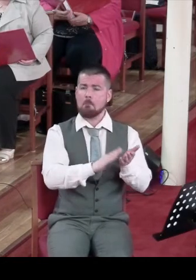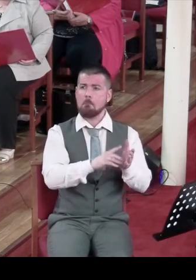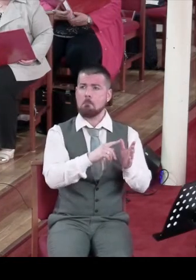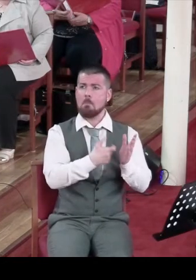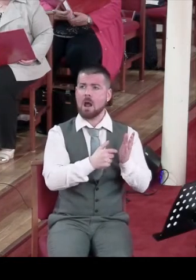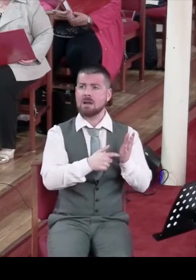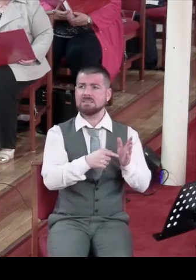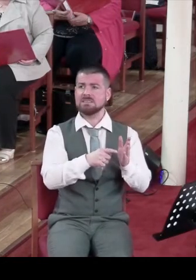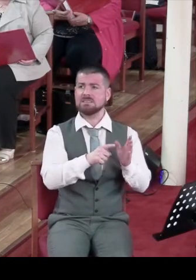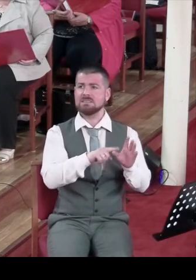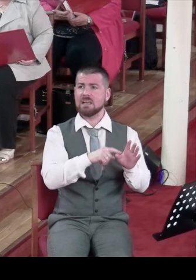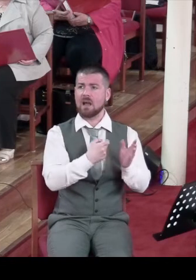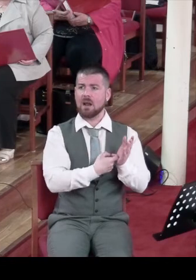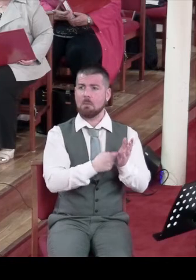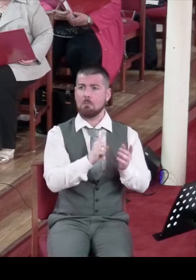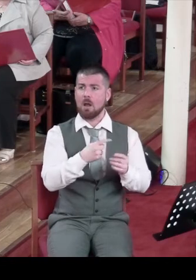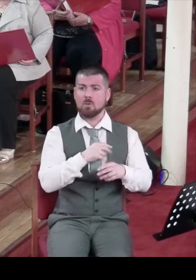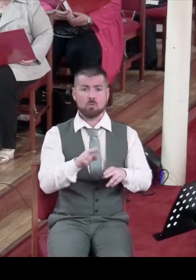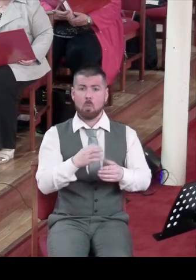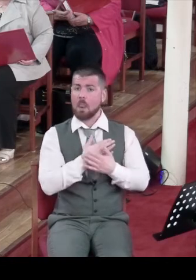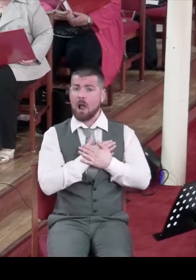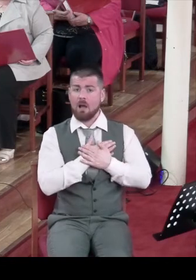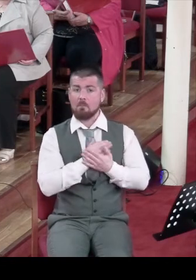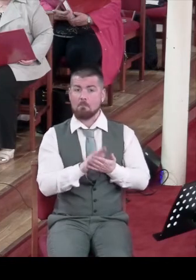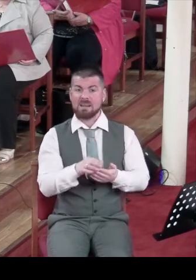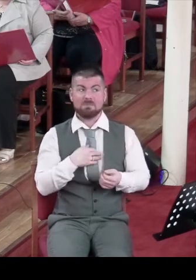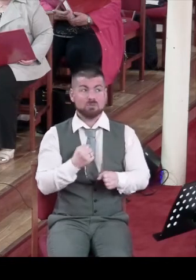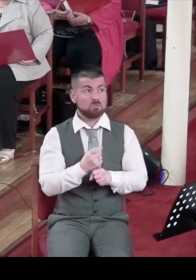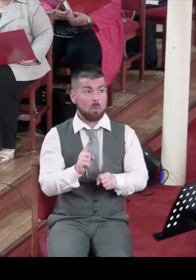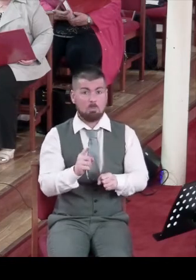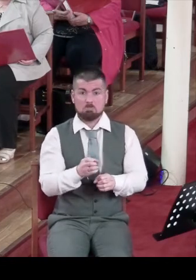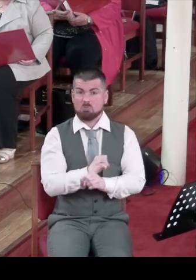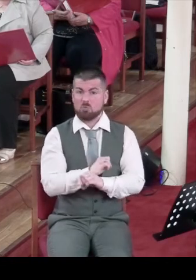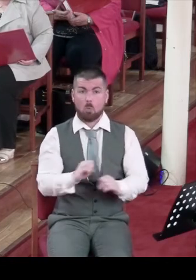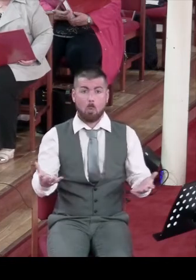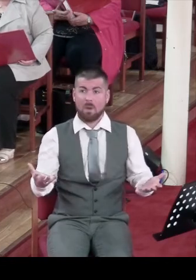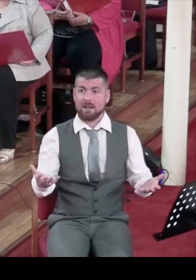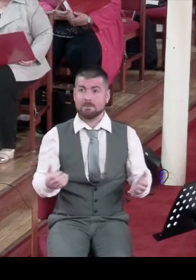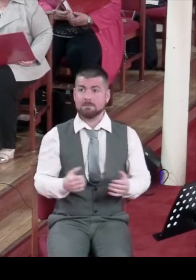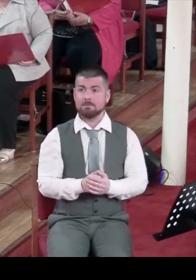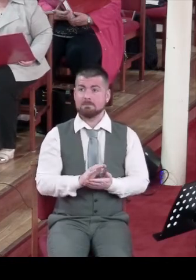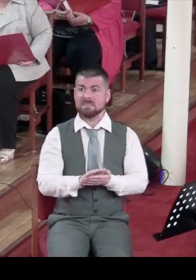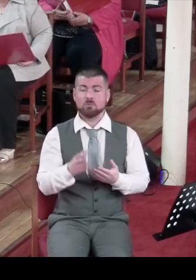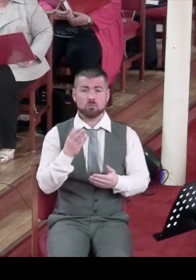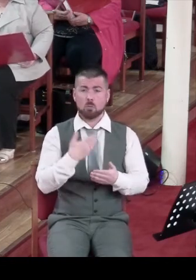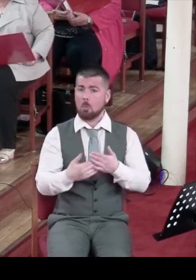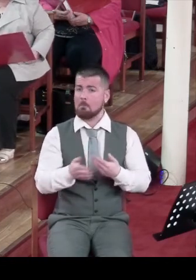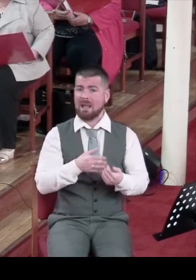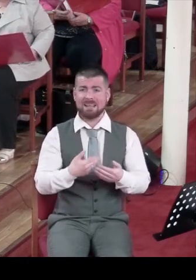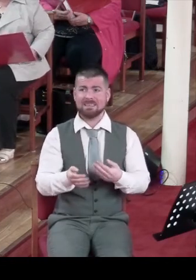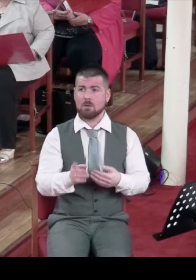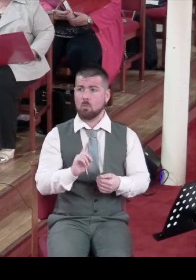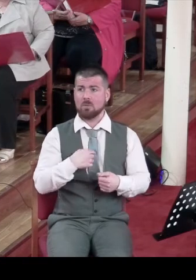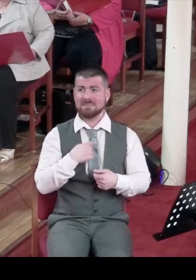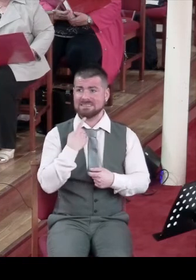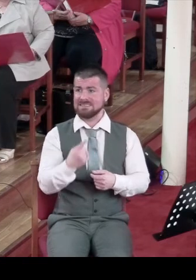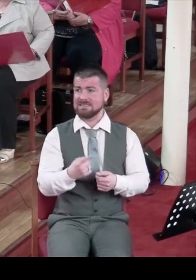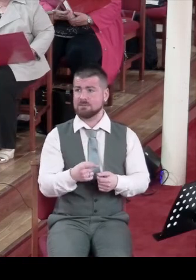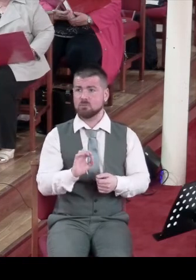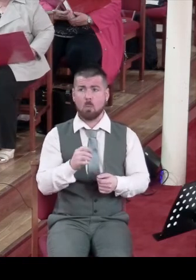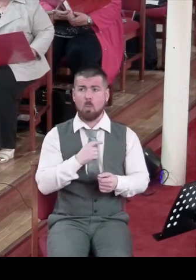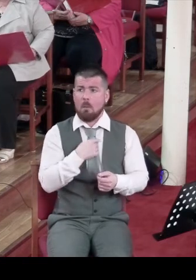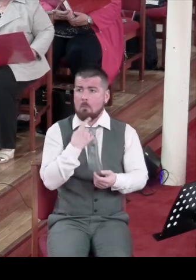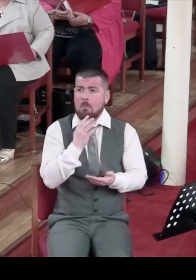but I don't love, I've gotten nowhere. So no matter what I say, what I believe, and what I